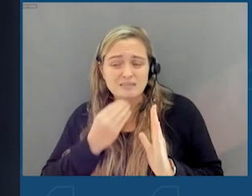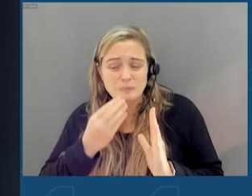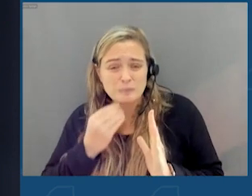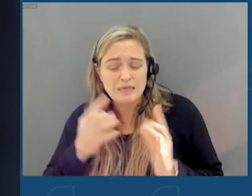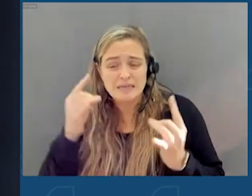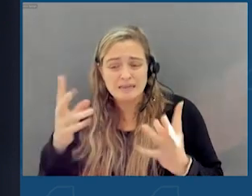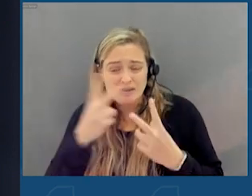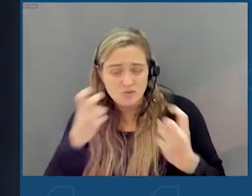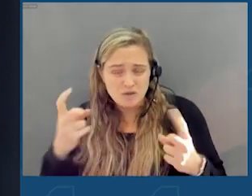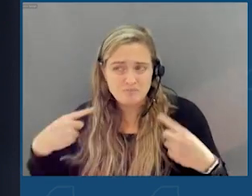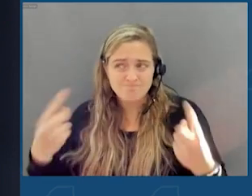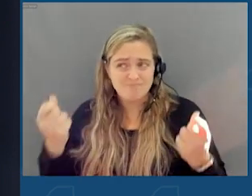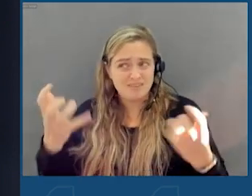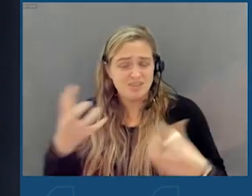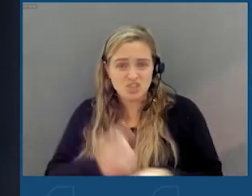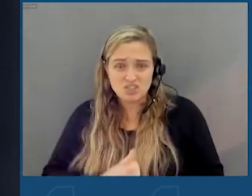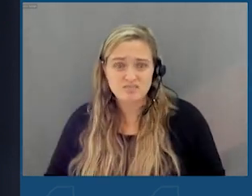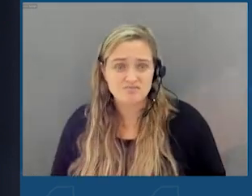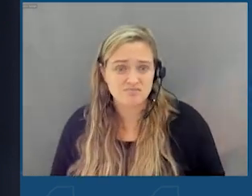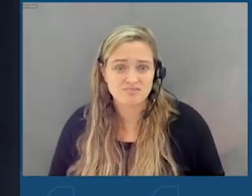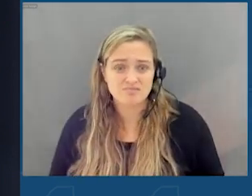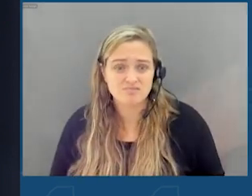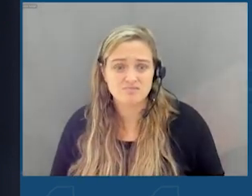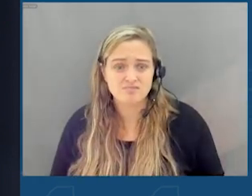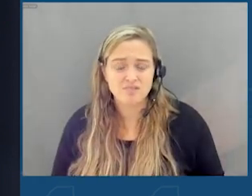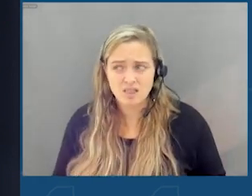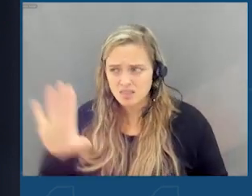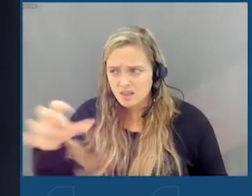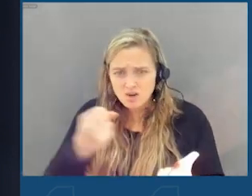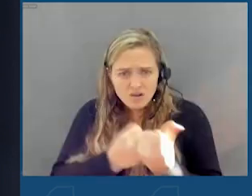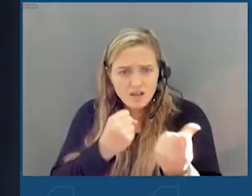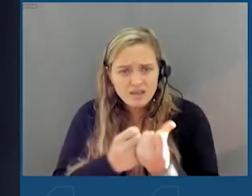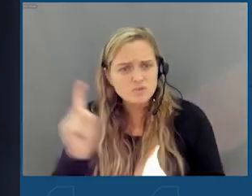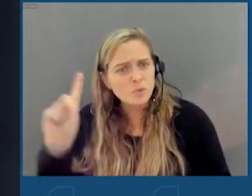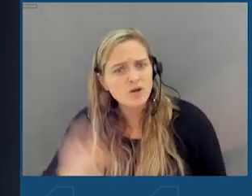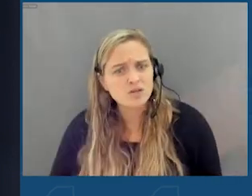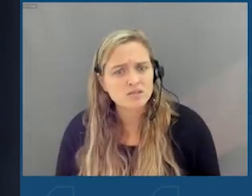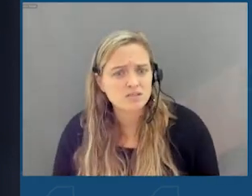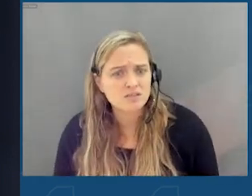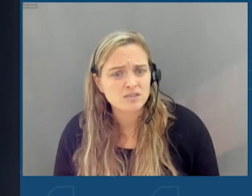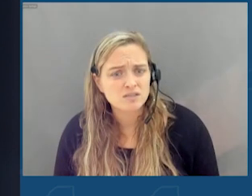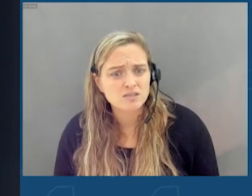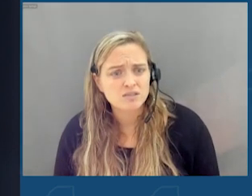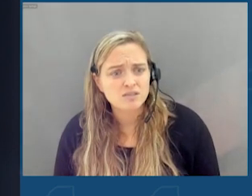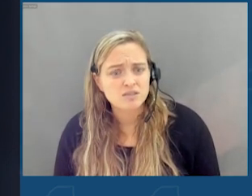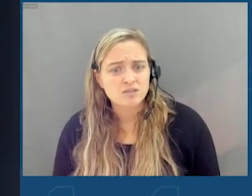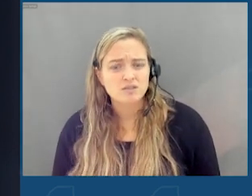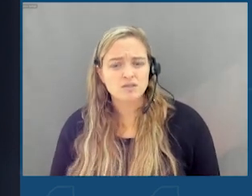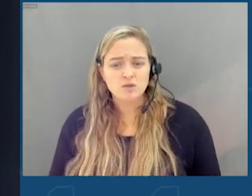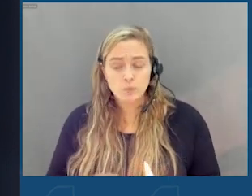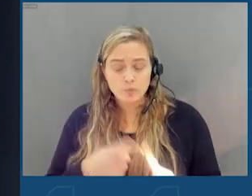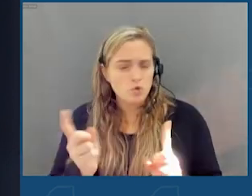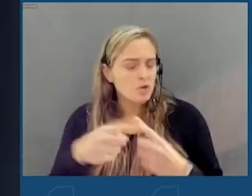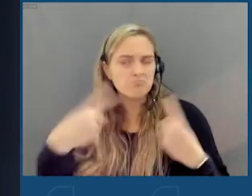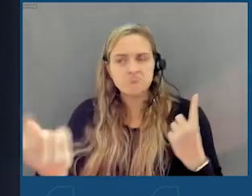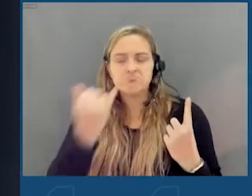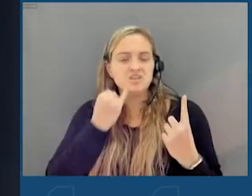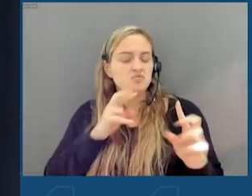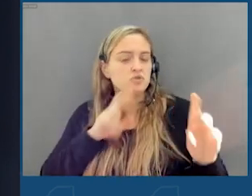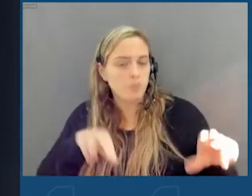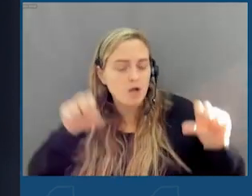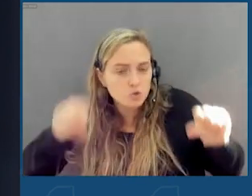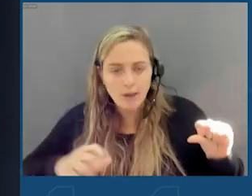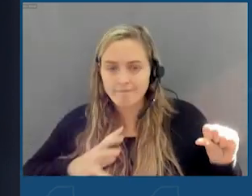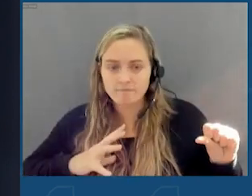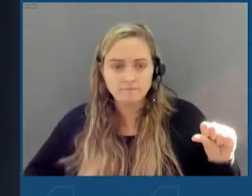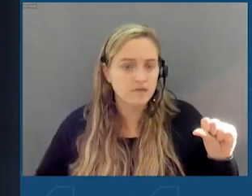I must ask, where are their allies now? Where you can vigorously oppose Israel's response following the